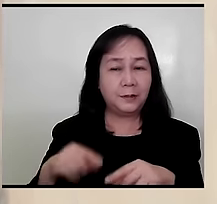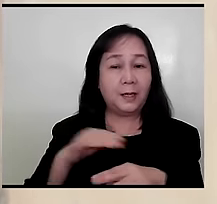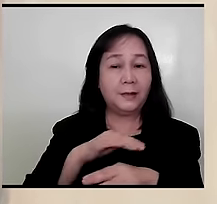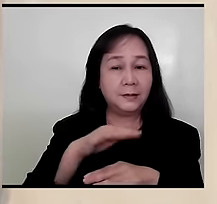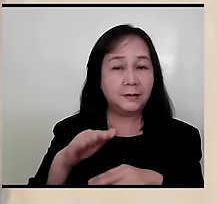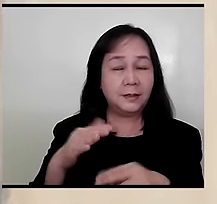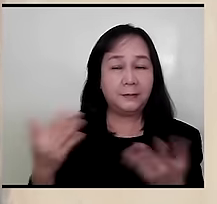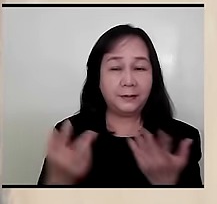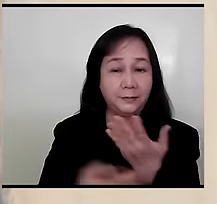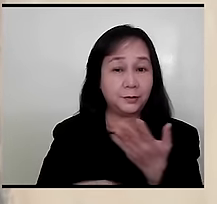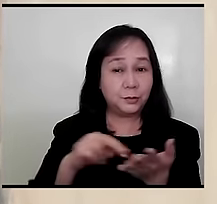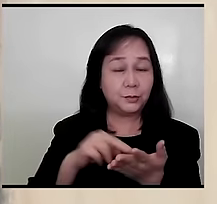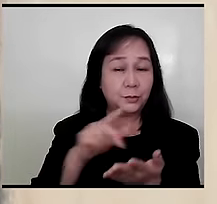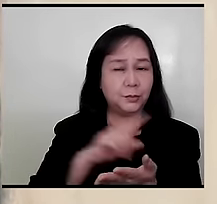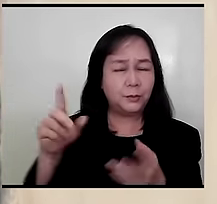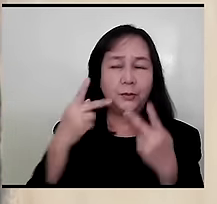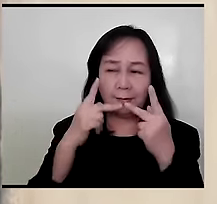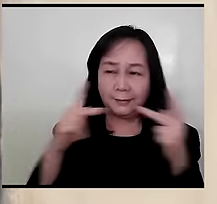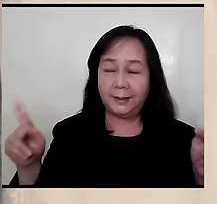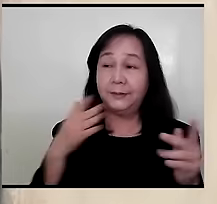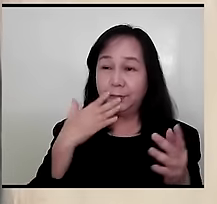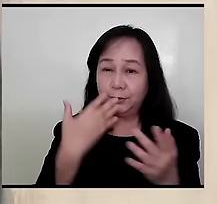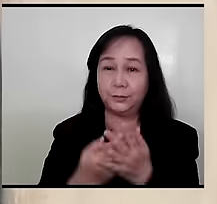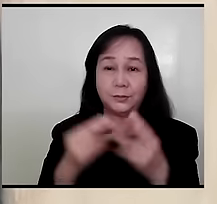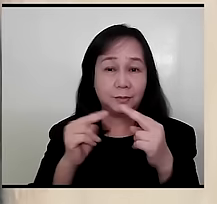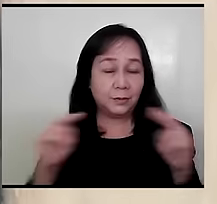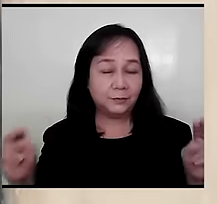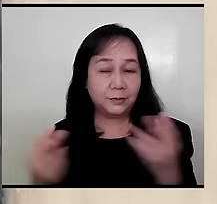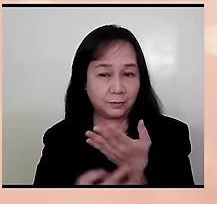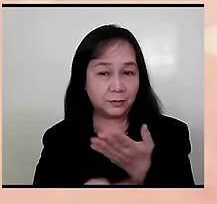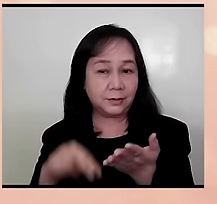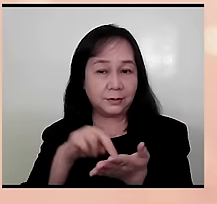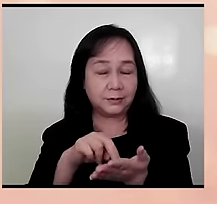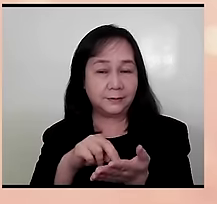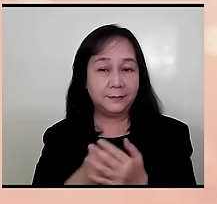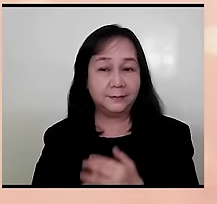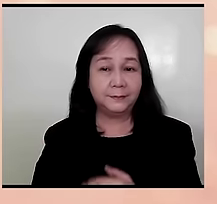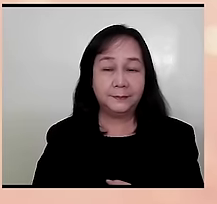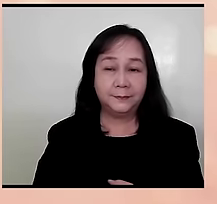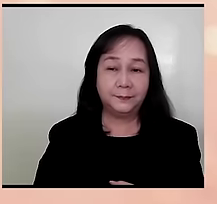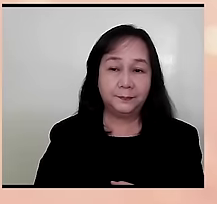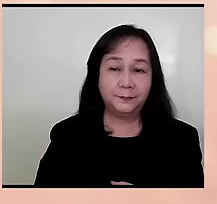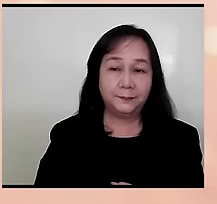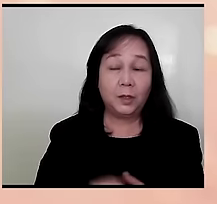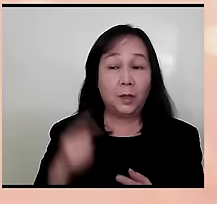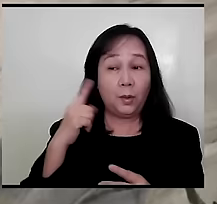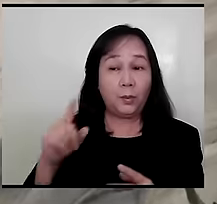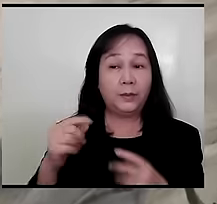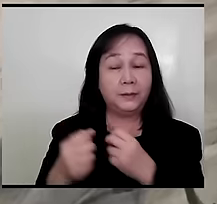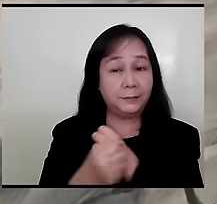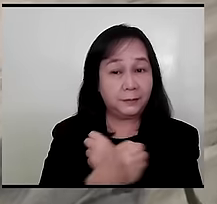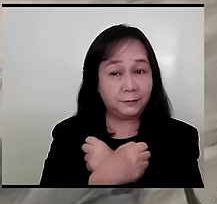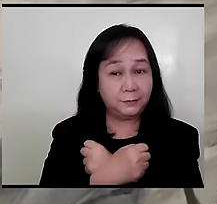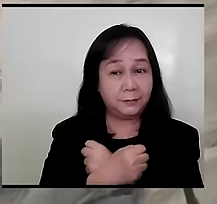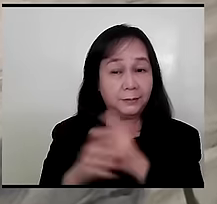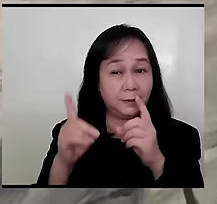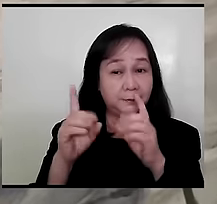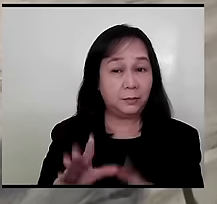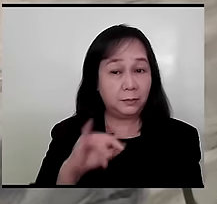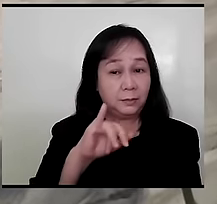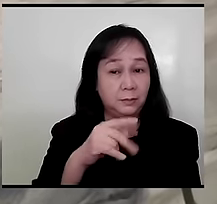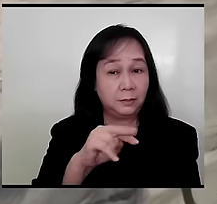Lord to proclaim the good news of his resurrection. For the beloved disciple, an